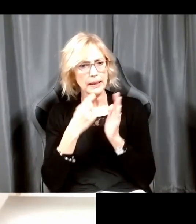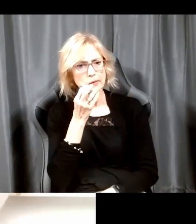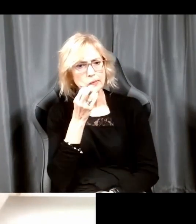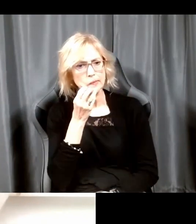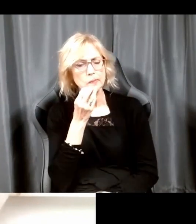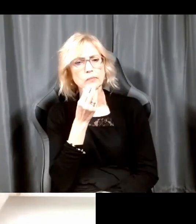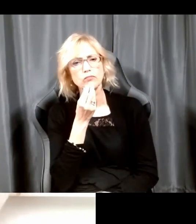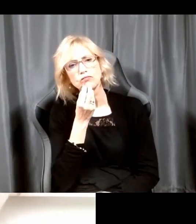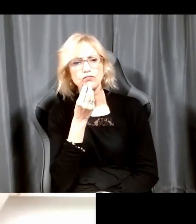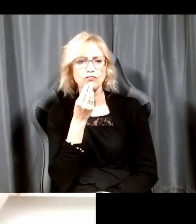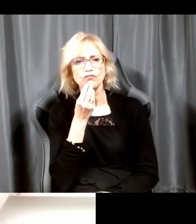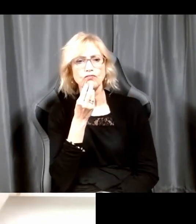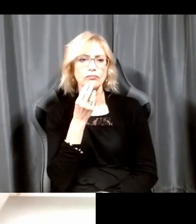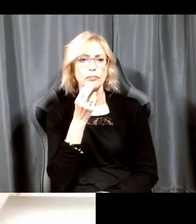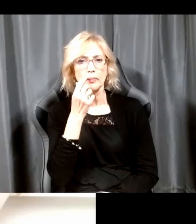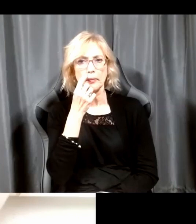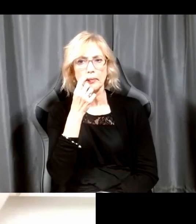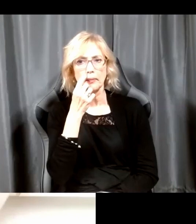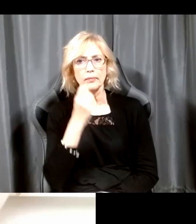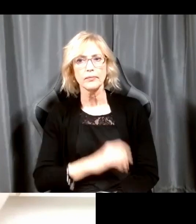nope, that's not it.